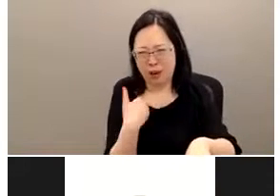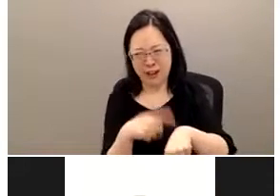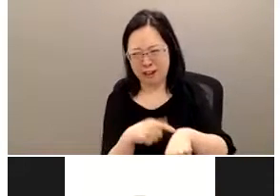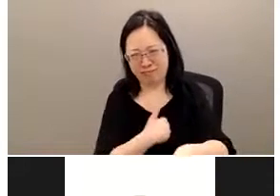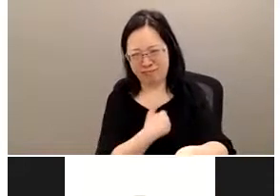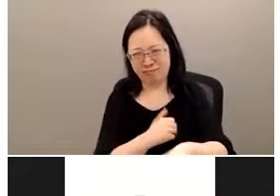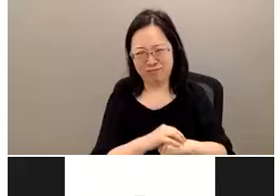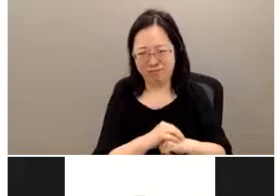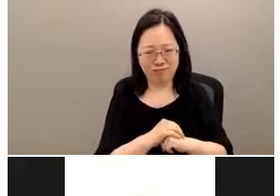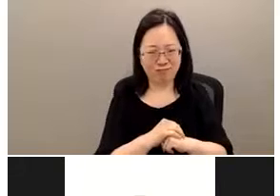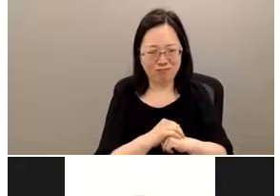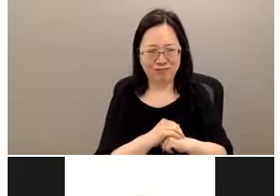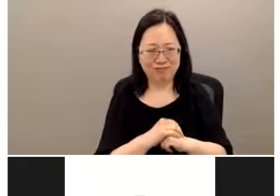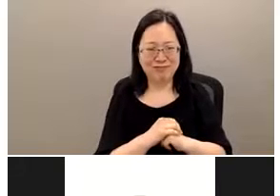either.